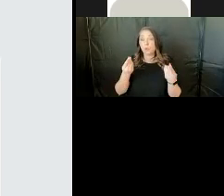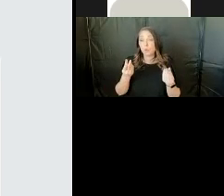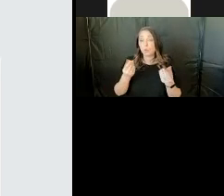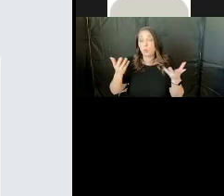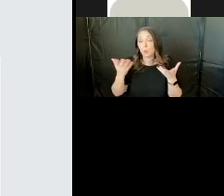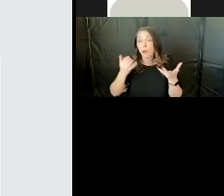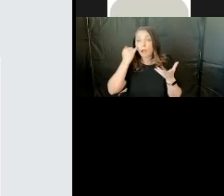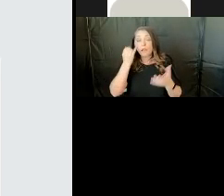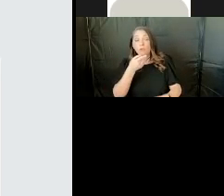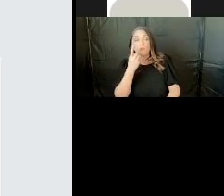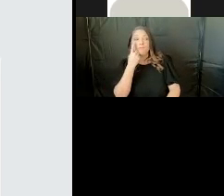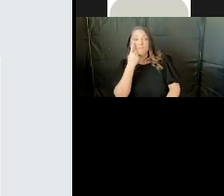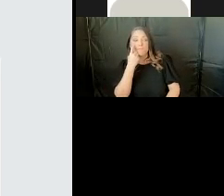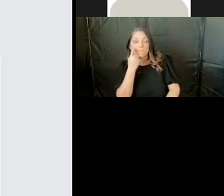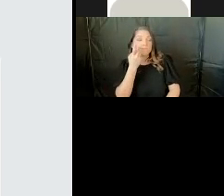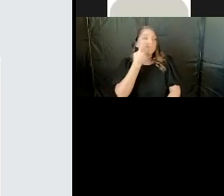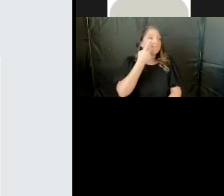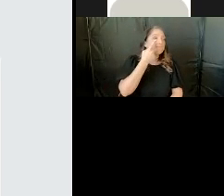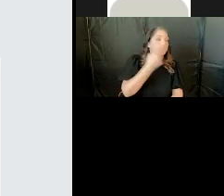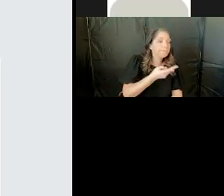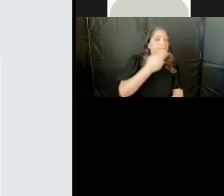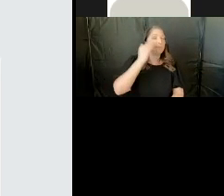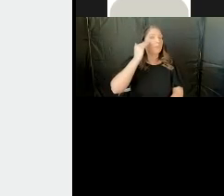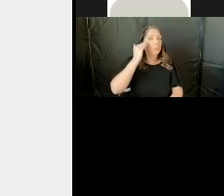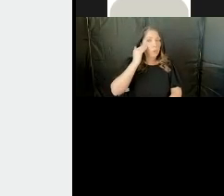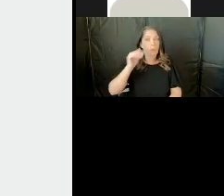suspect, see, or have knowledge of abuse.